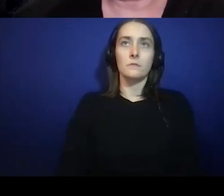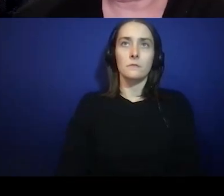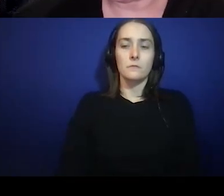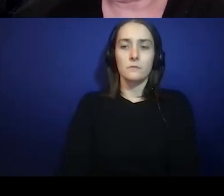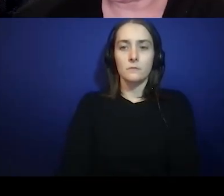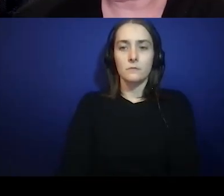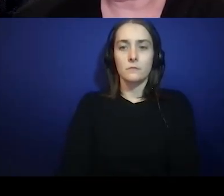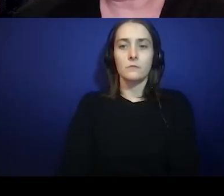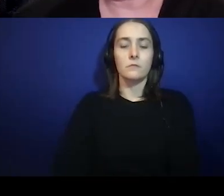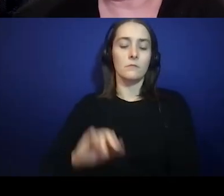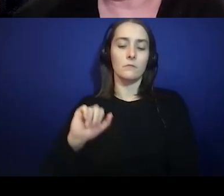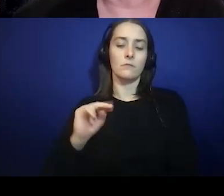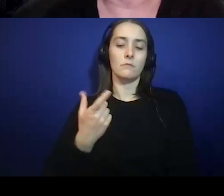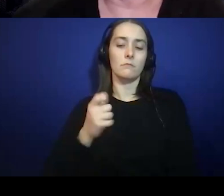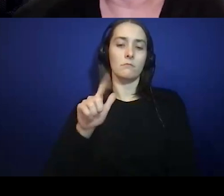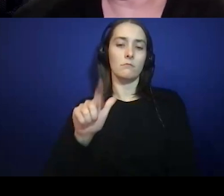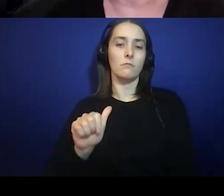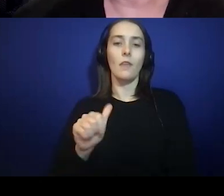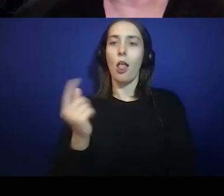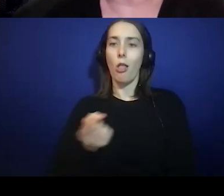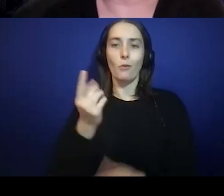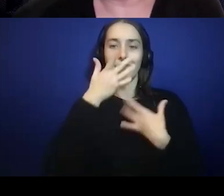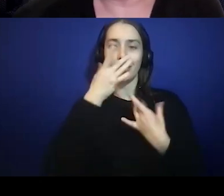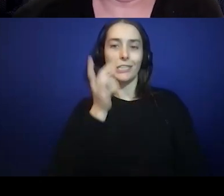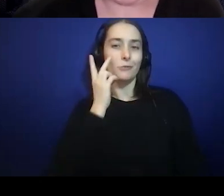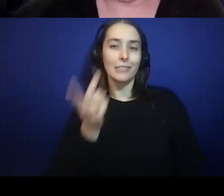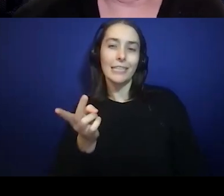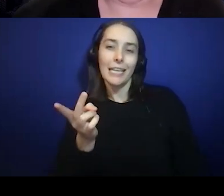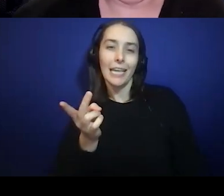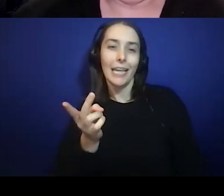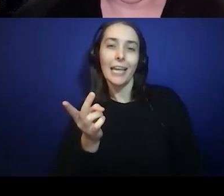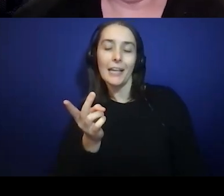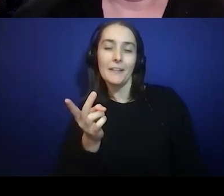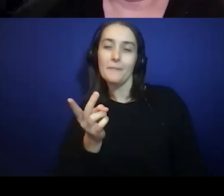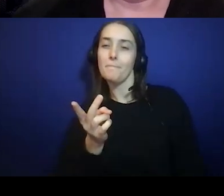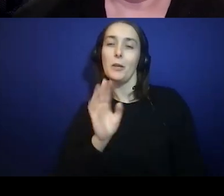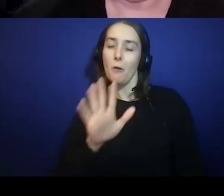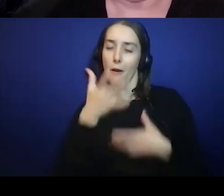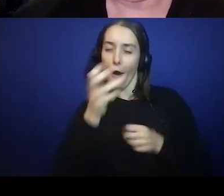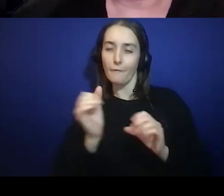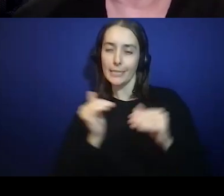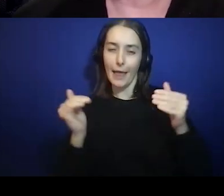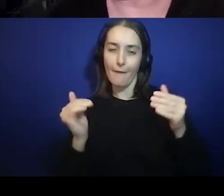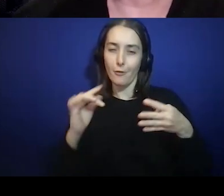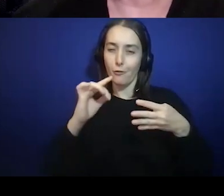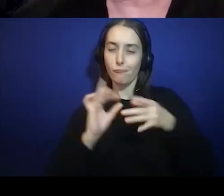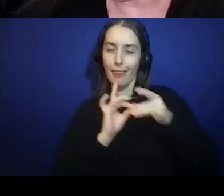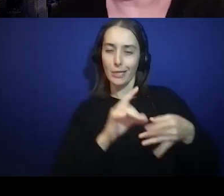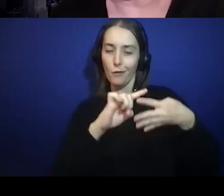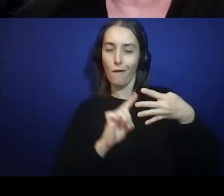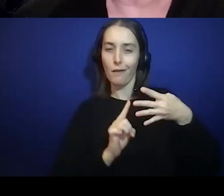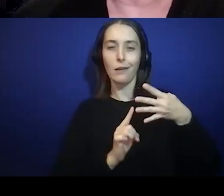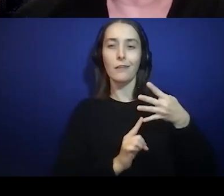It's always interesting to see where people feel most or least confident. I know what I